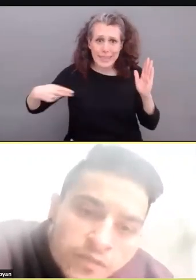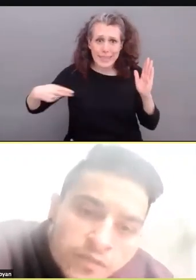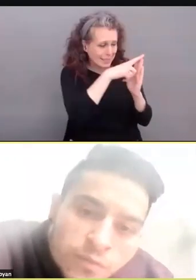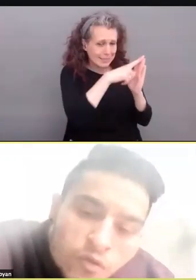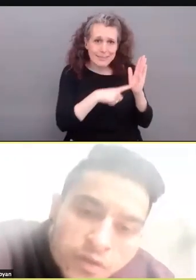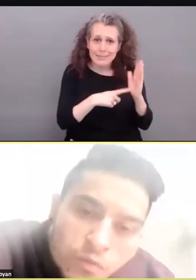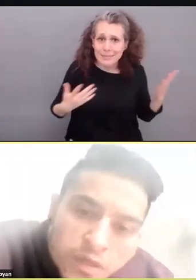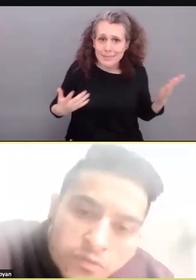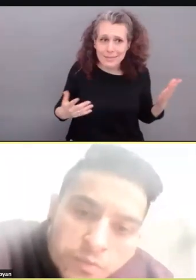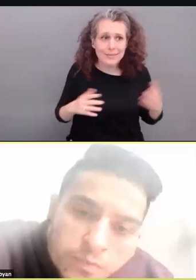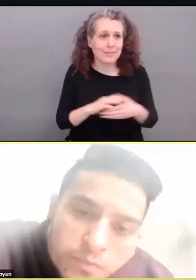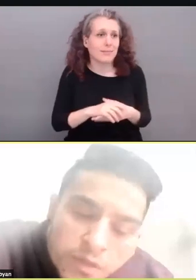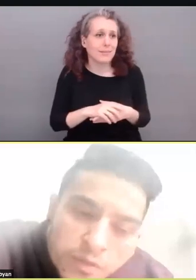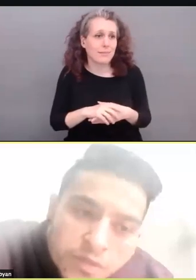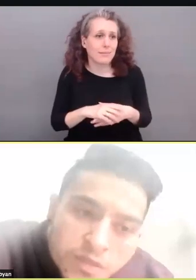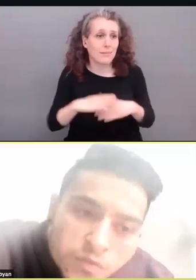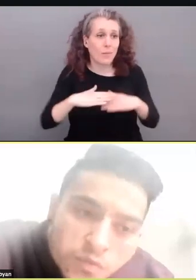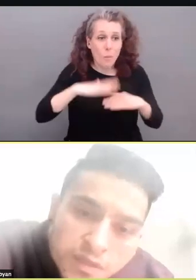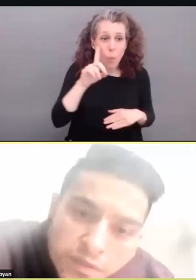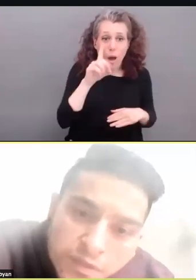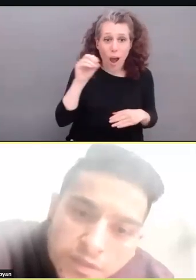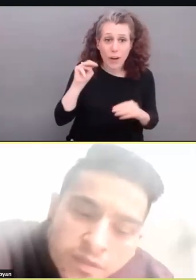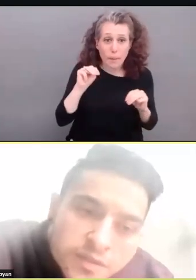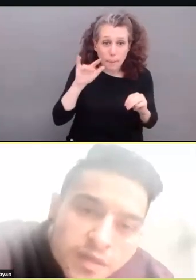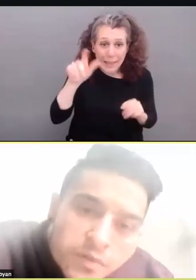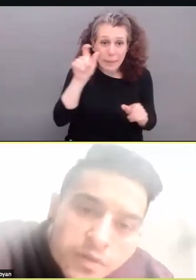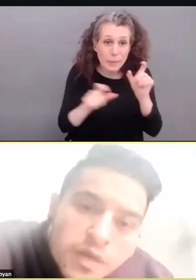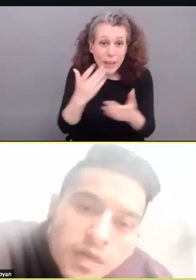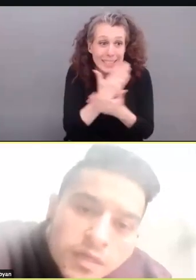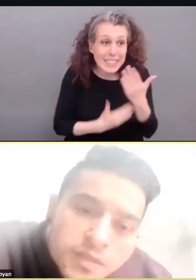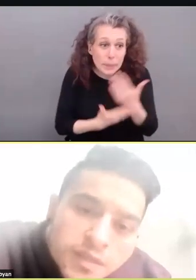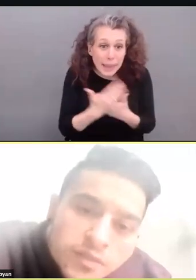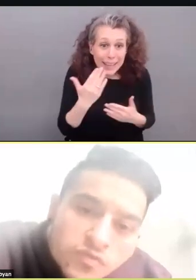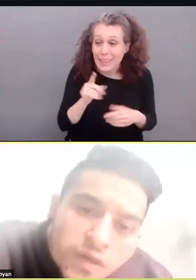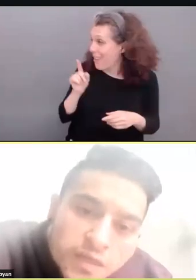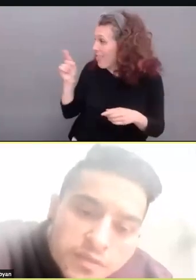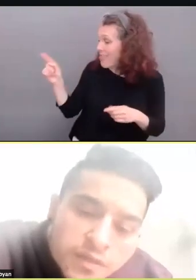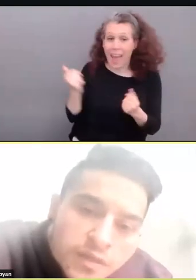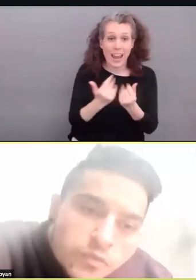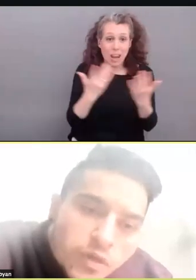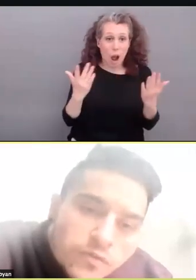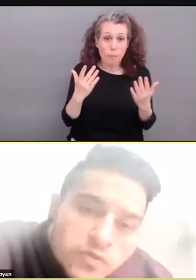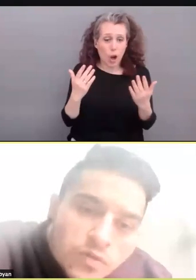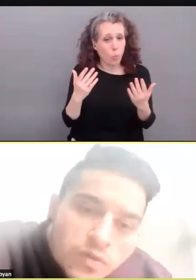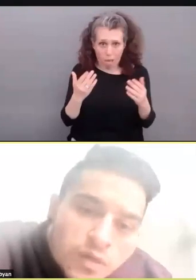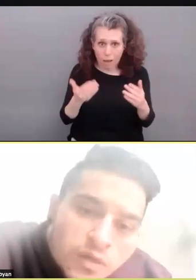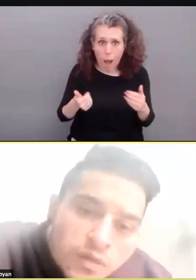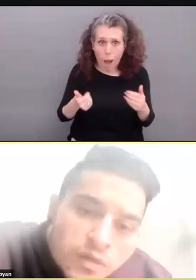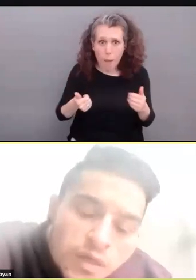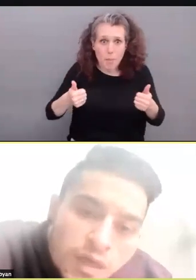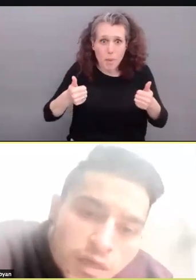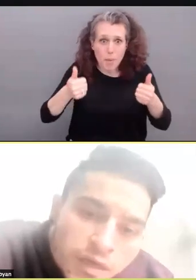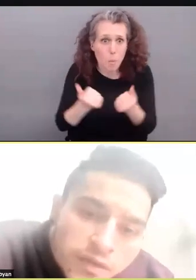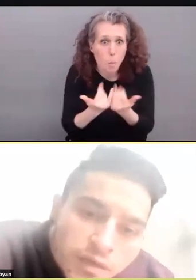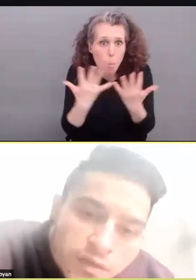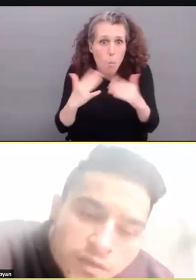have more than 100 million persons with disabilities, and this number is set to rise. We have also,